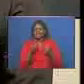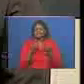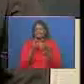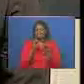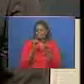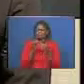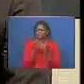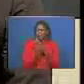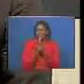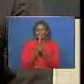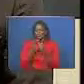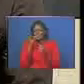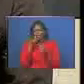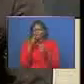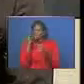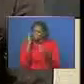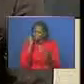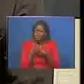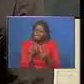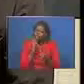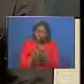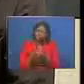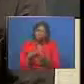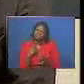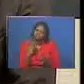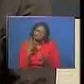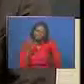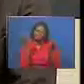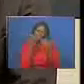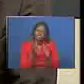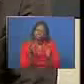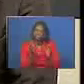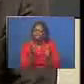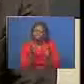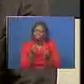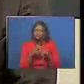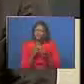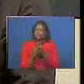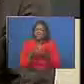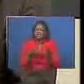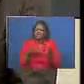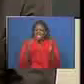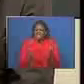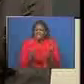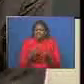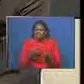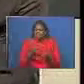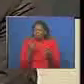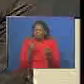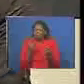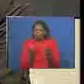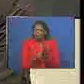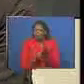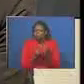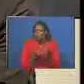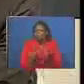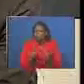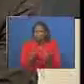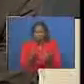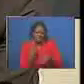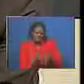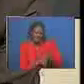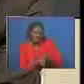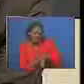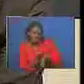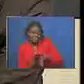have to end this because it is it's amazing you know you you encouraging me and unfortunately we have to bring this to an end and just